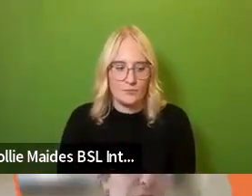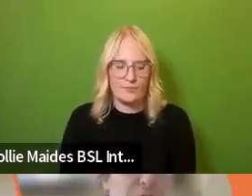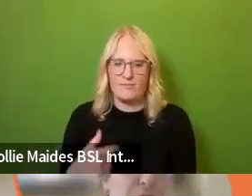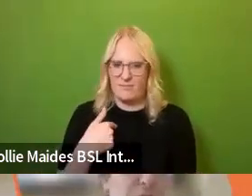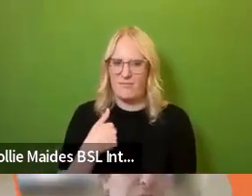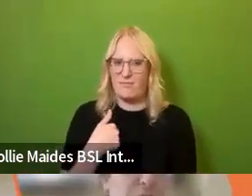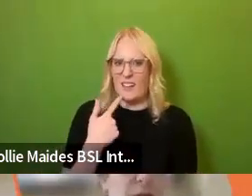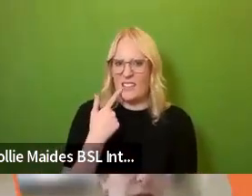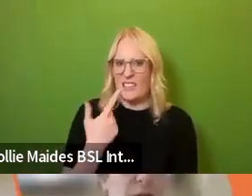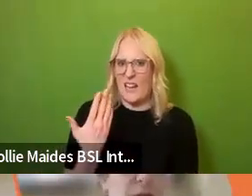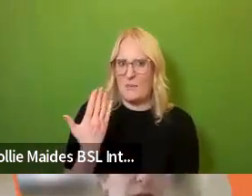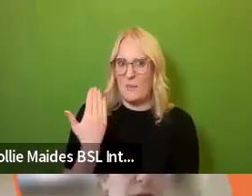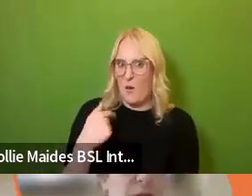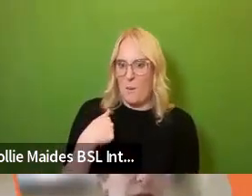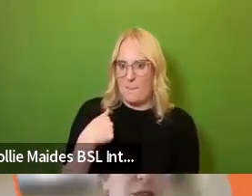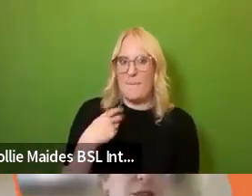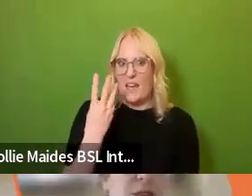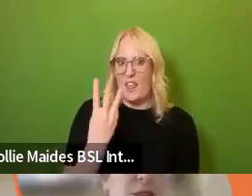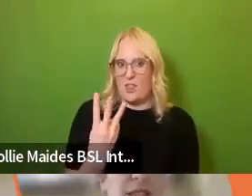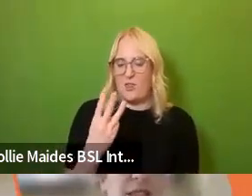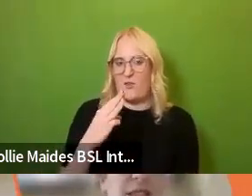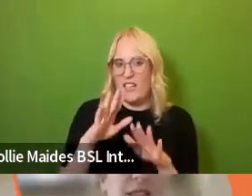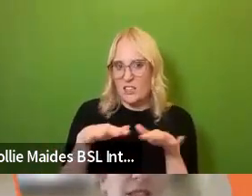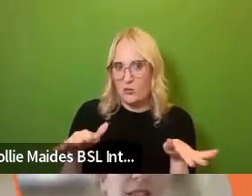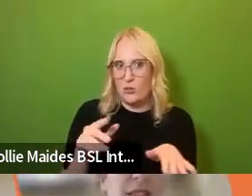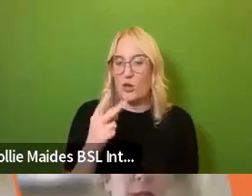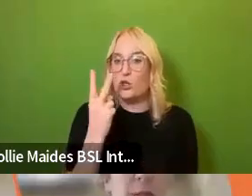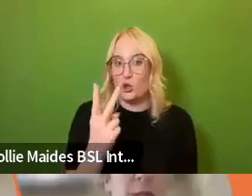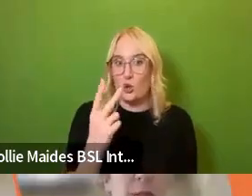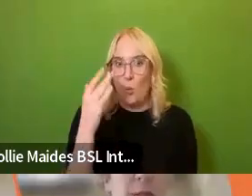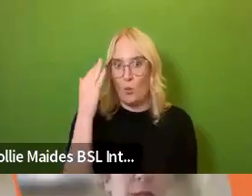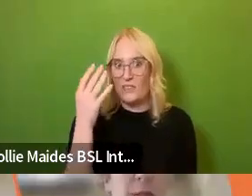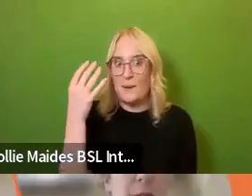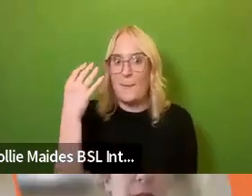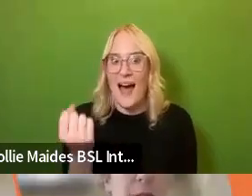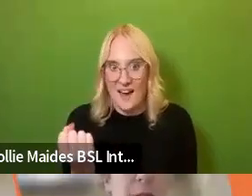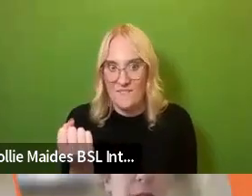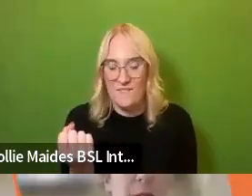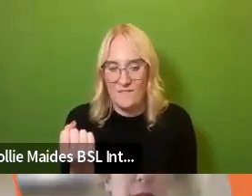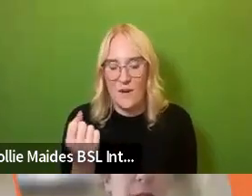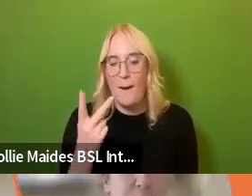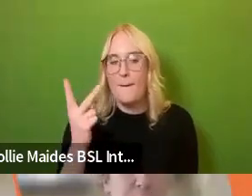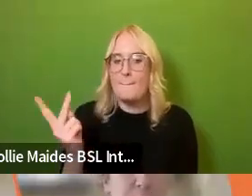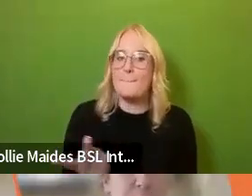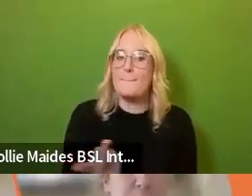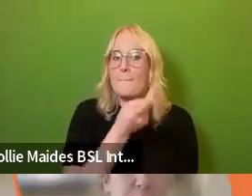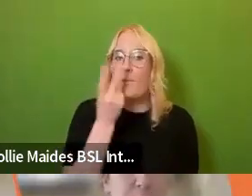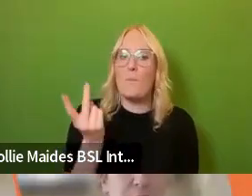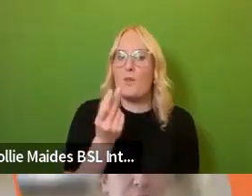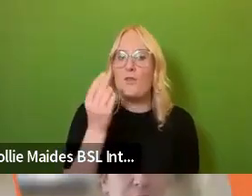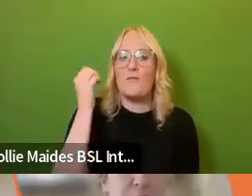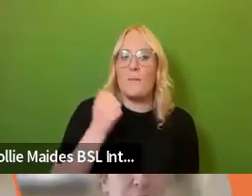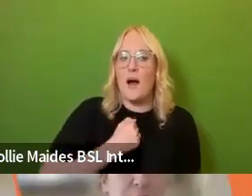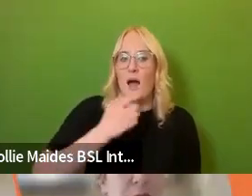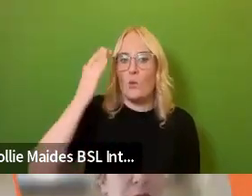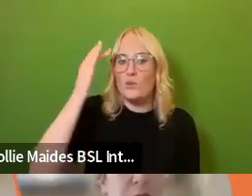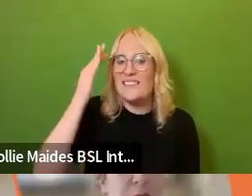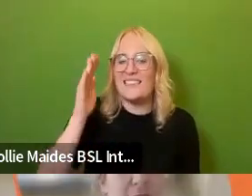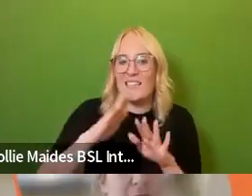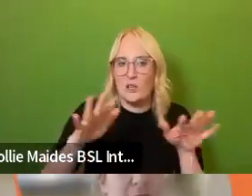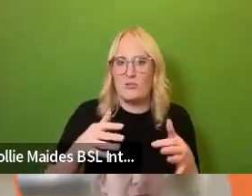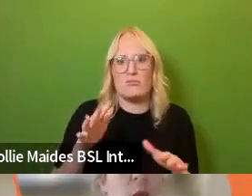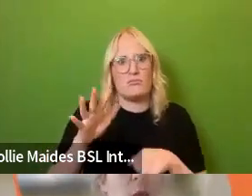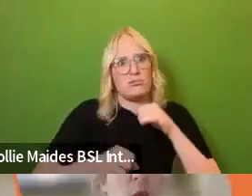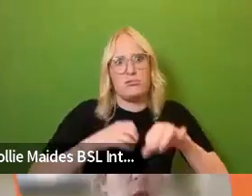mentioned I've got 3 children, but 2 of which are autistic. Both of my autistic children really struggle with